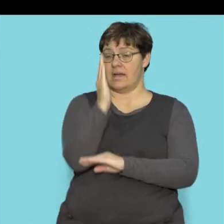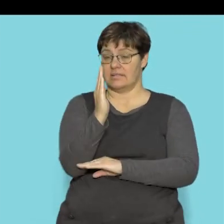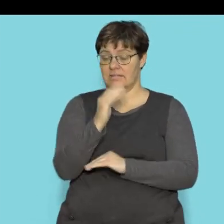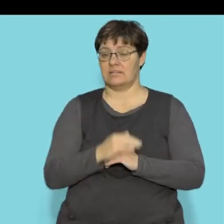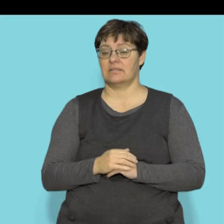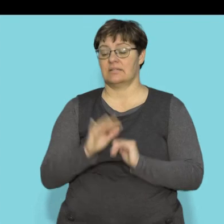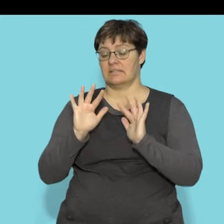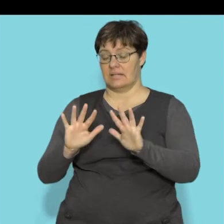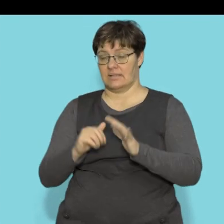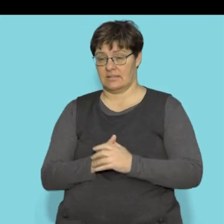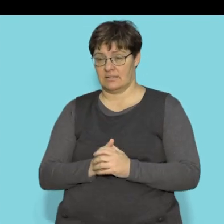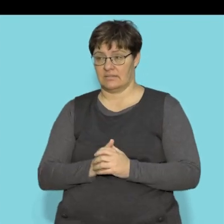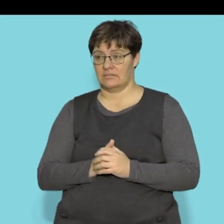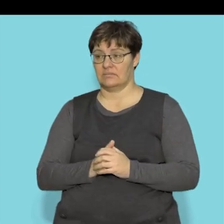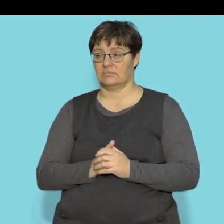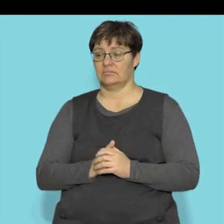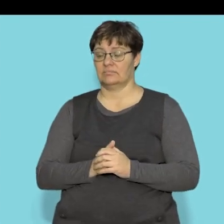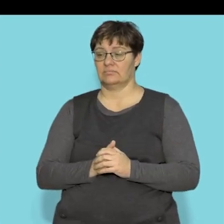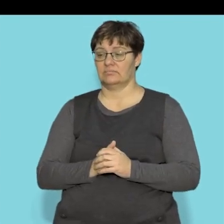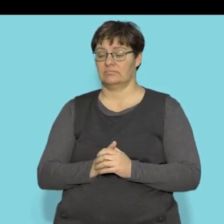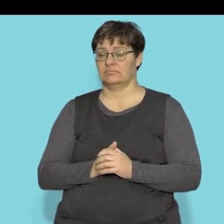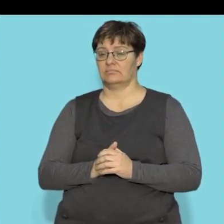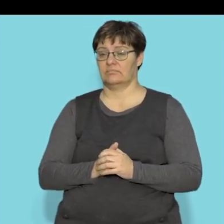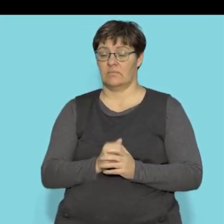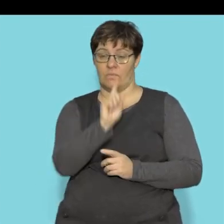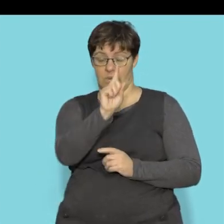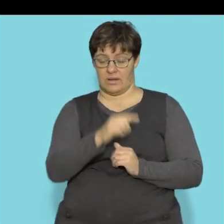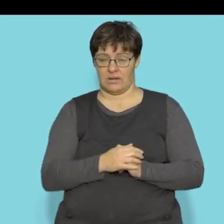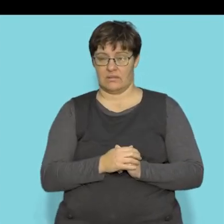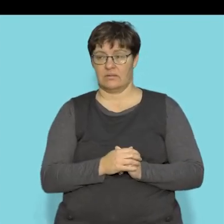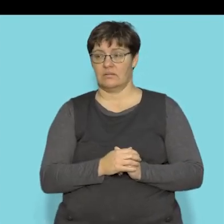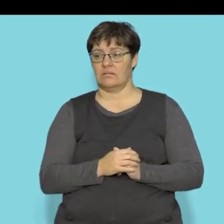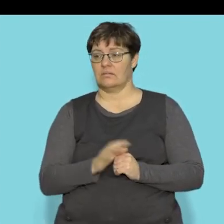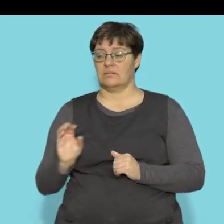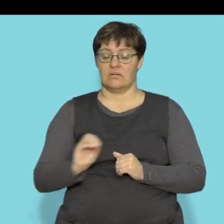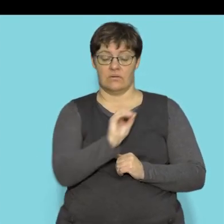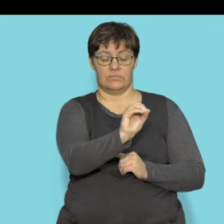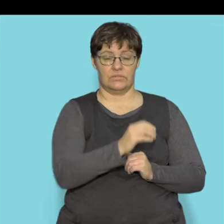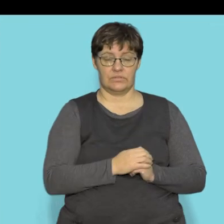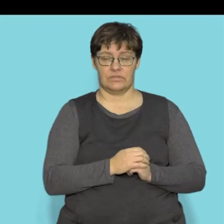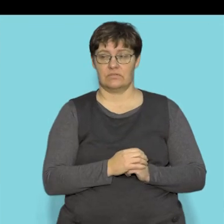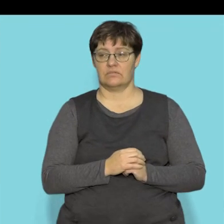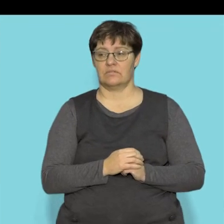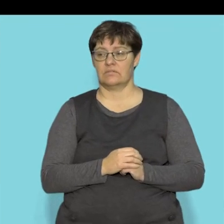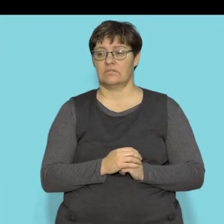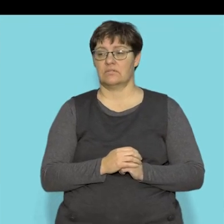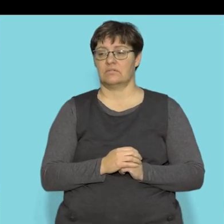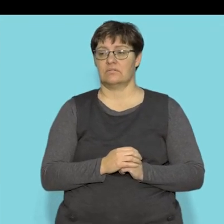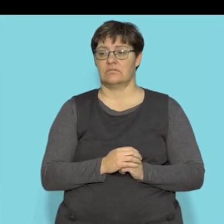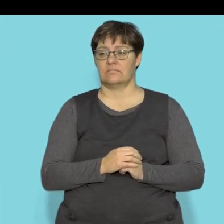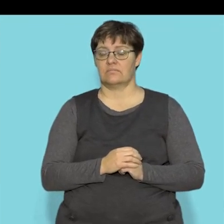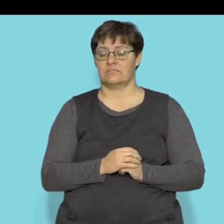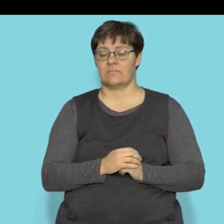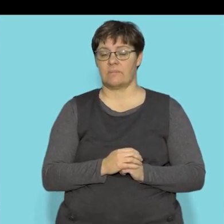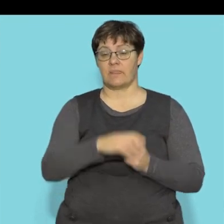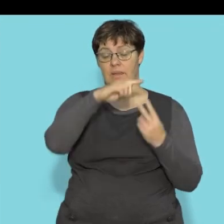height of the cylinder is 10. So this is cylinder 1, so I'm now going to plug this all into my calculator.